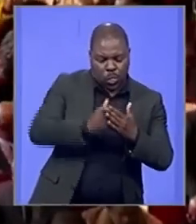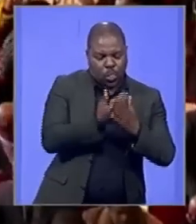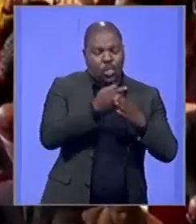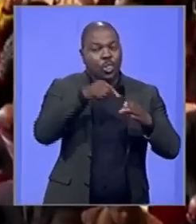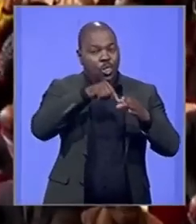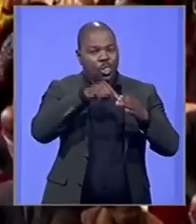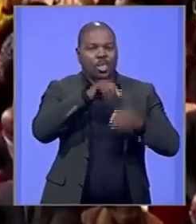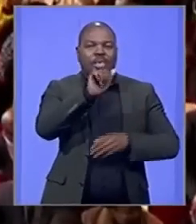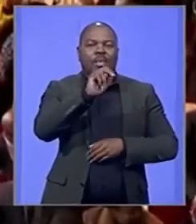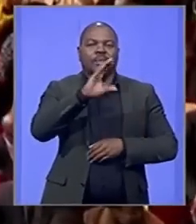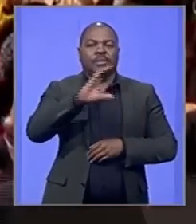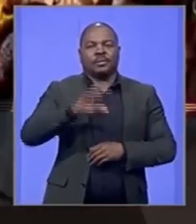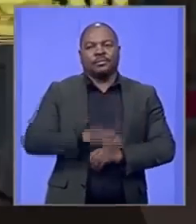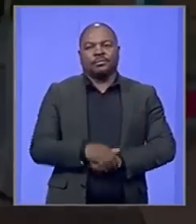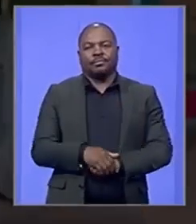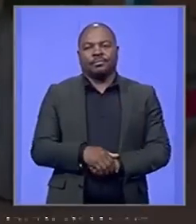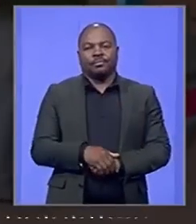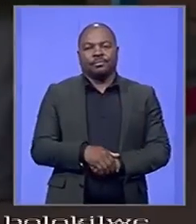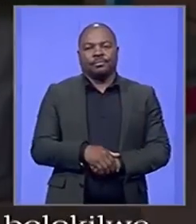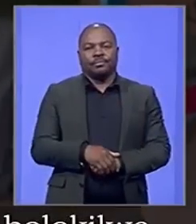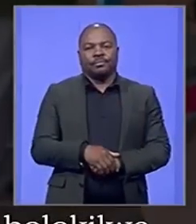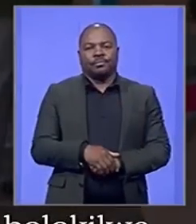tsosoloseng ANC.